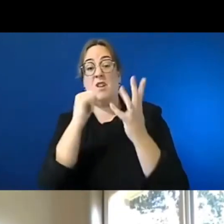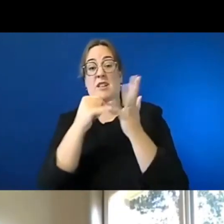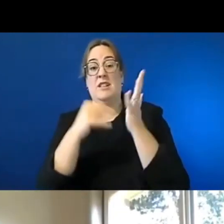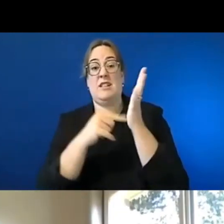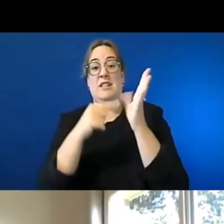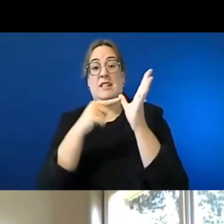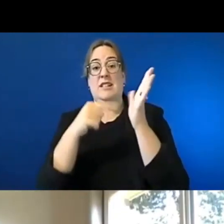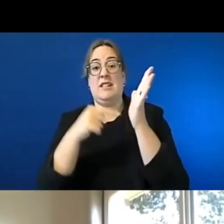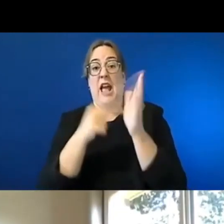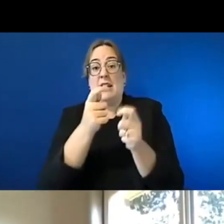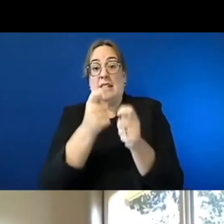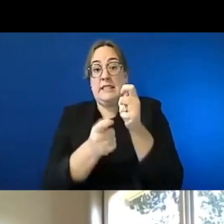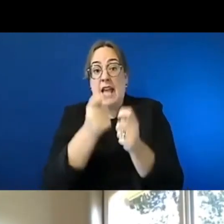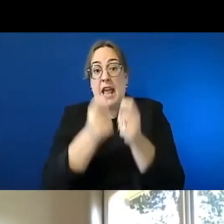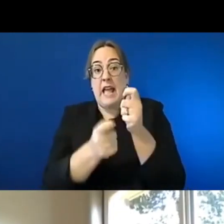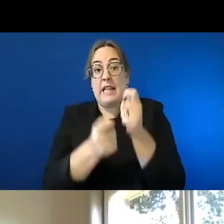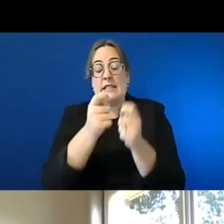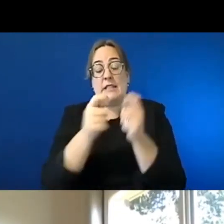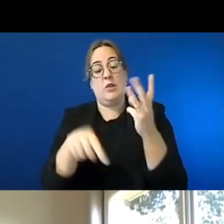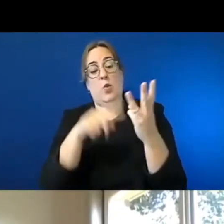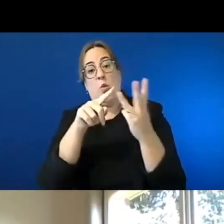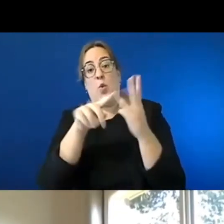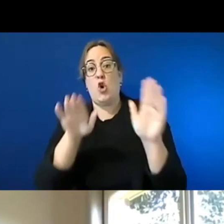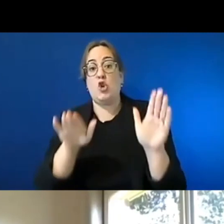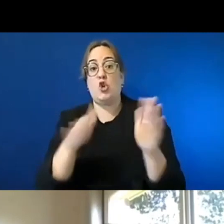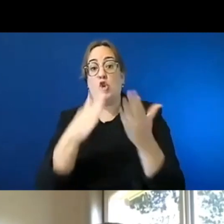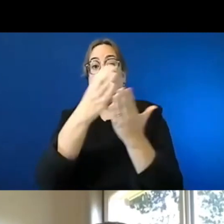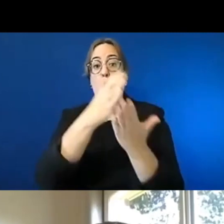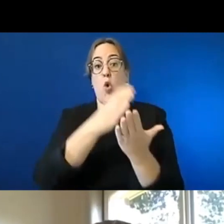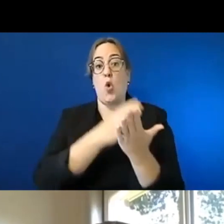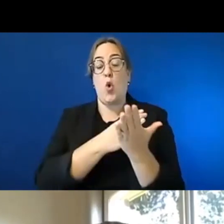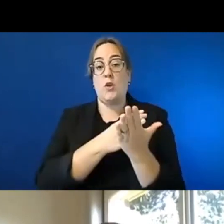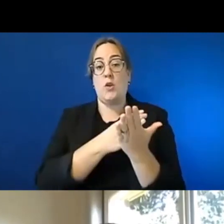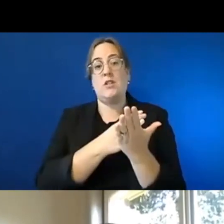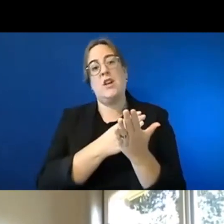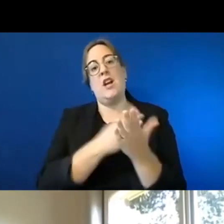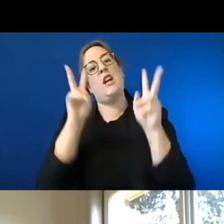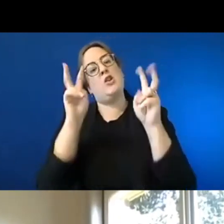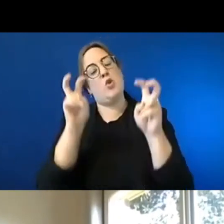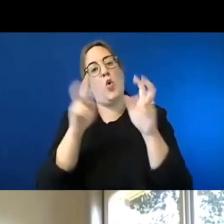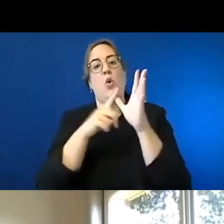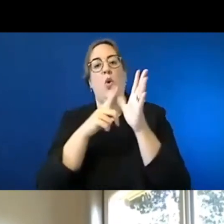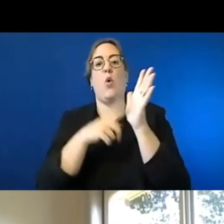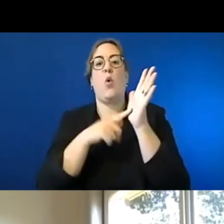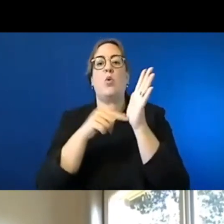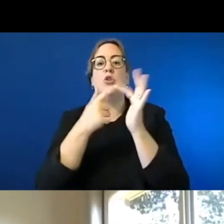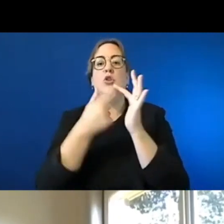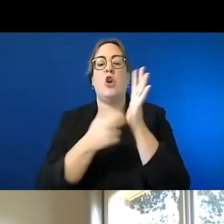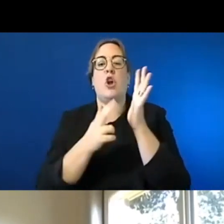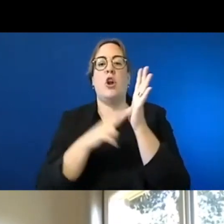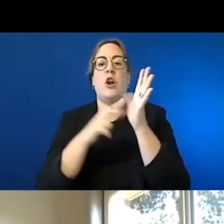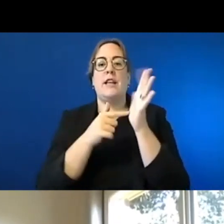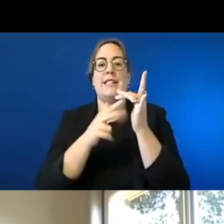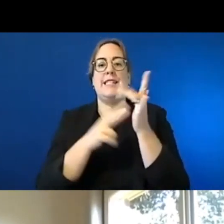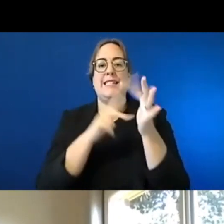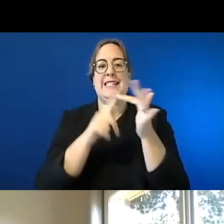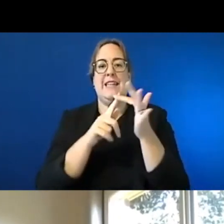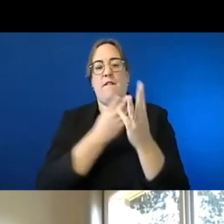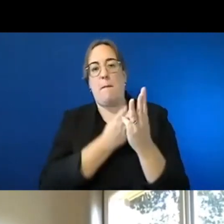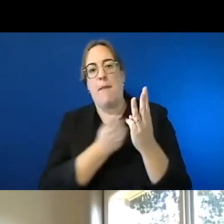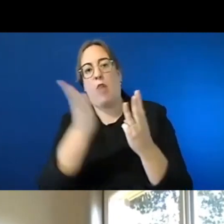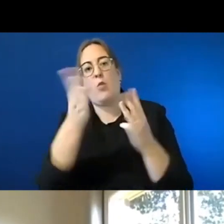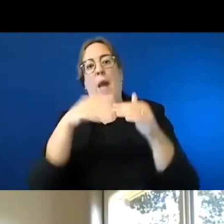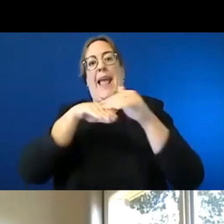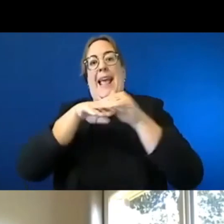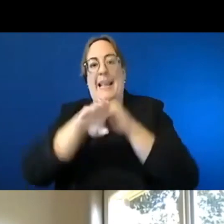short intense courses or a semester course. So it's called alternative pathways. Give that a Google of wherever you're interested in attending,